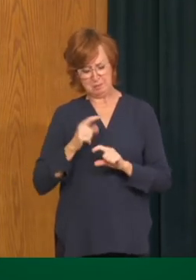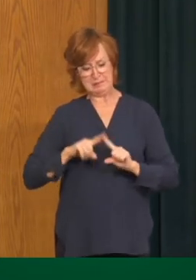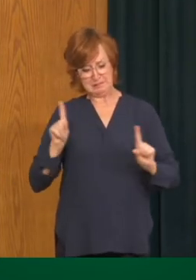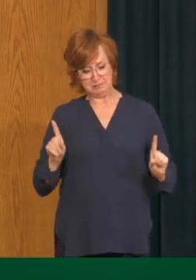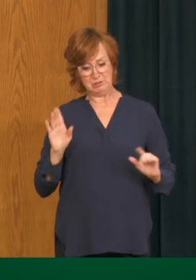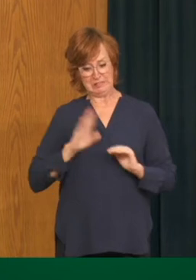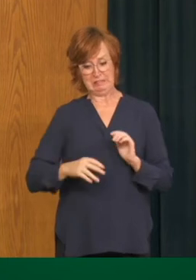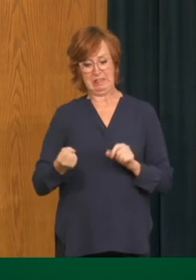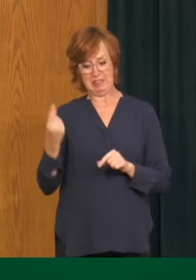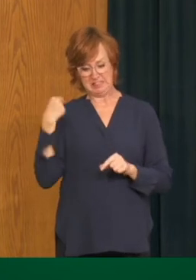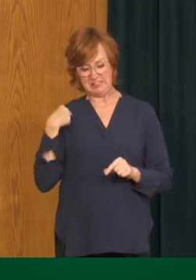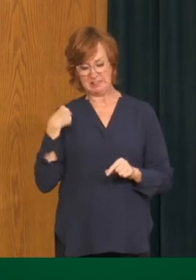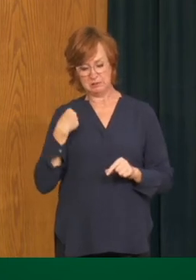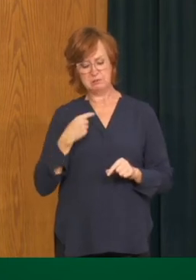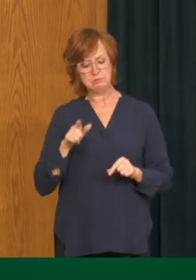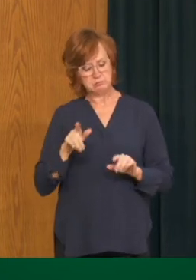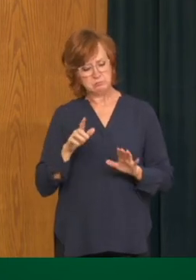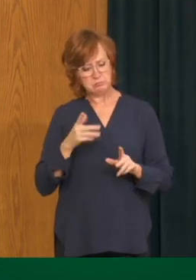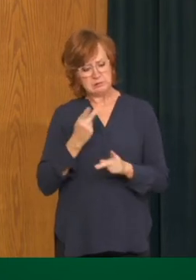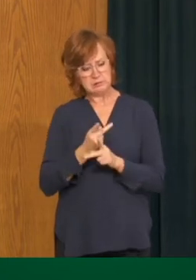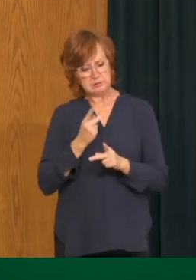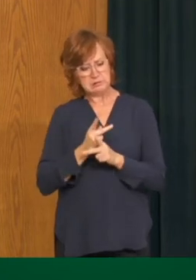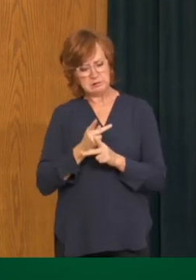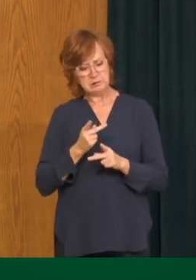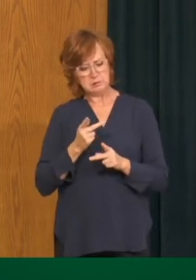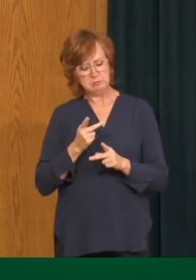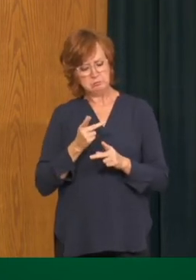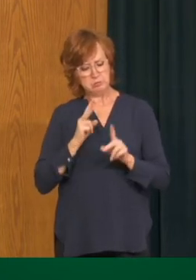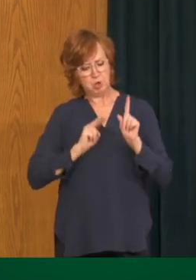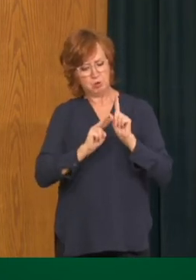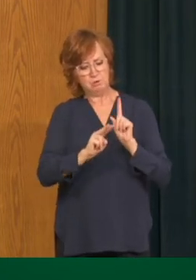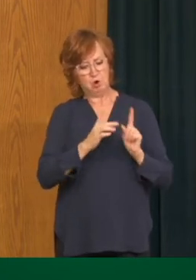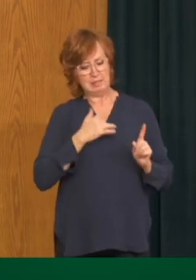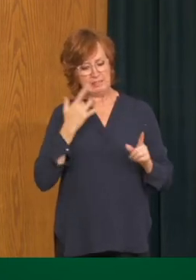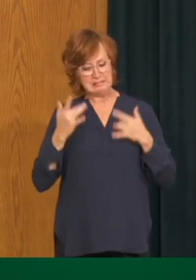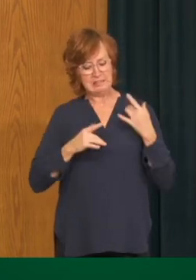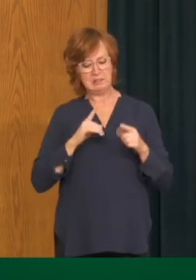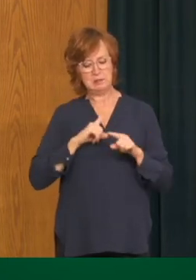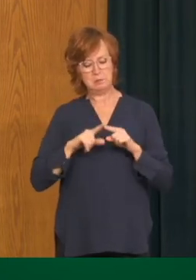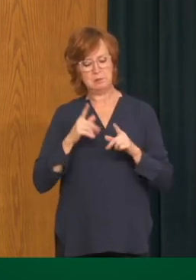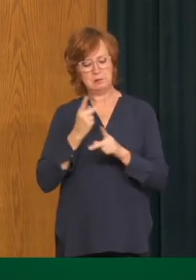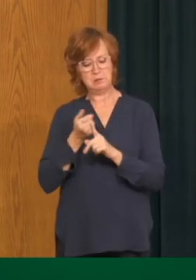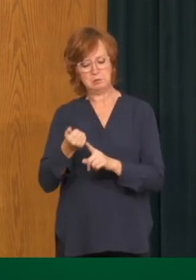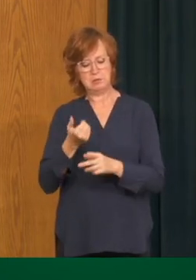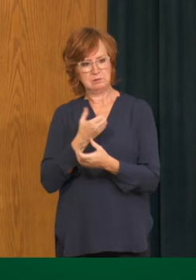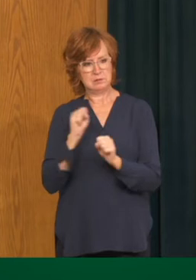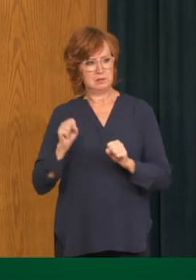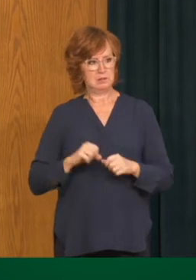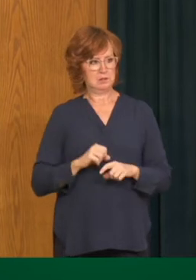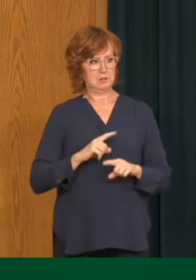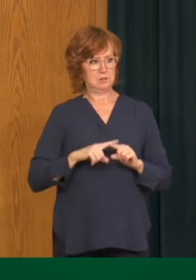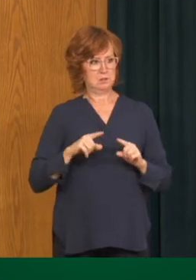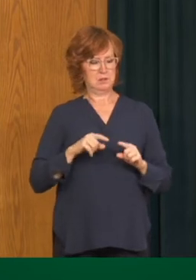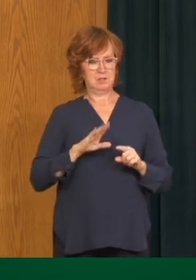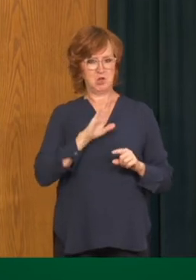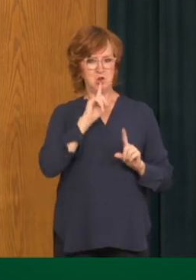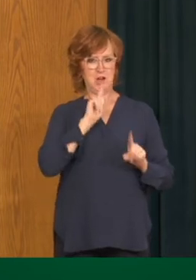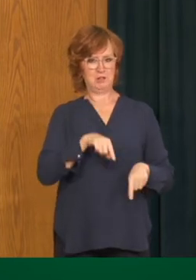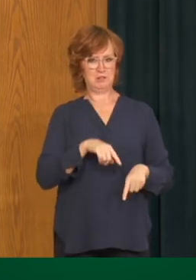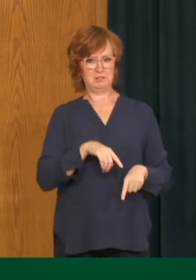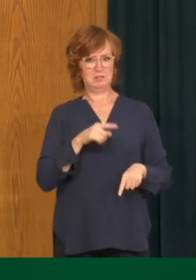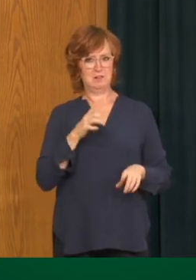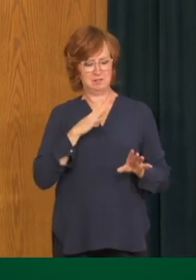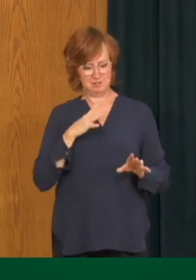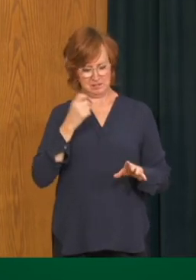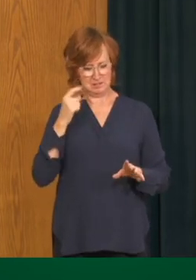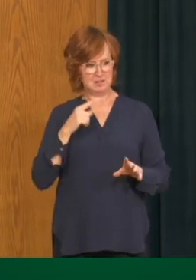look forward to go to school, but they should also understand why it's a bit different this year. I'm just not sure that I heard a